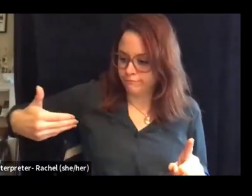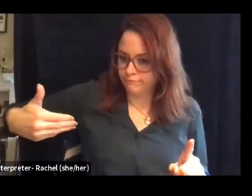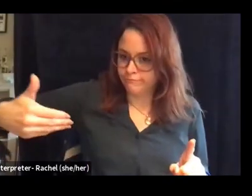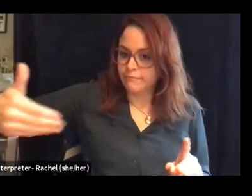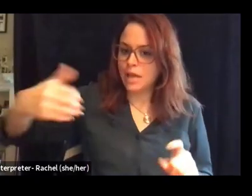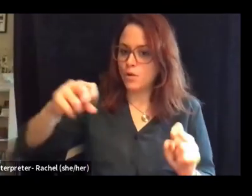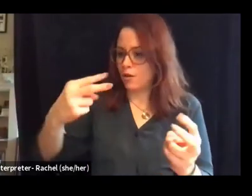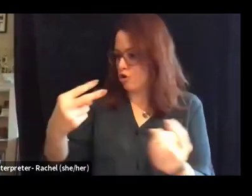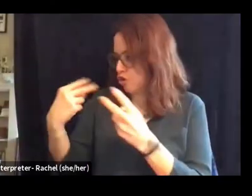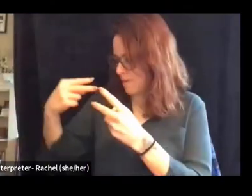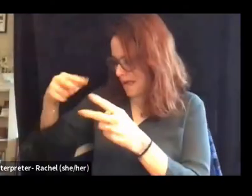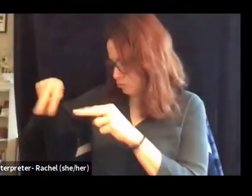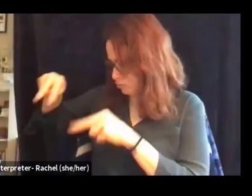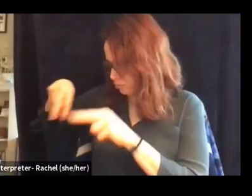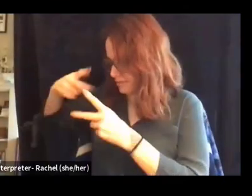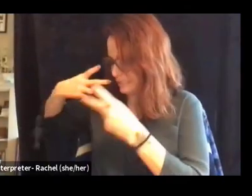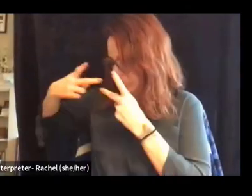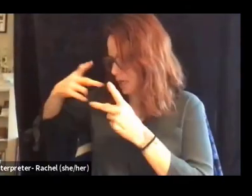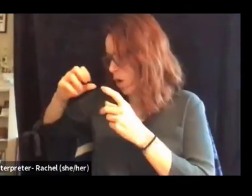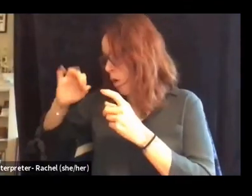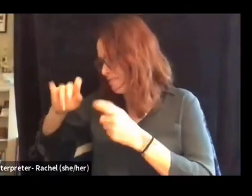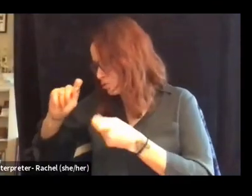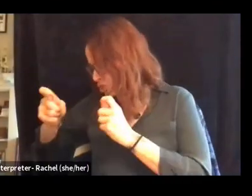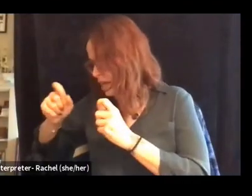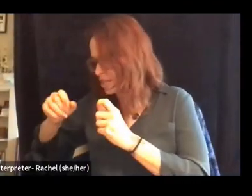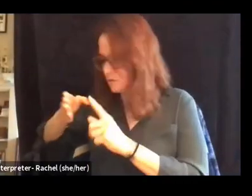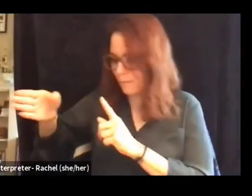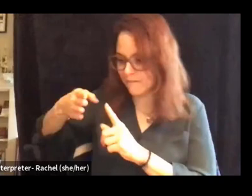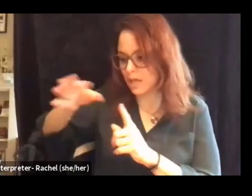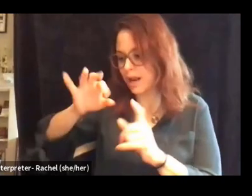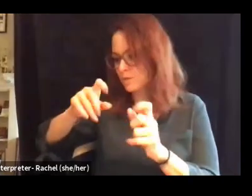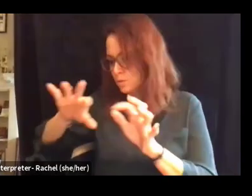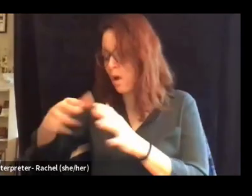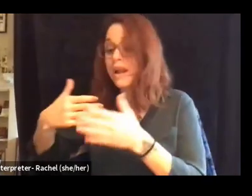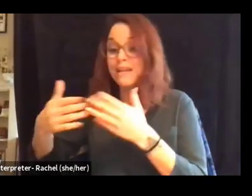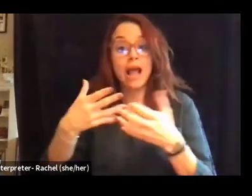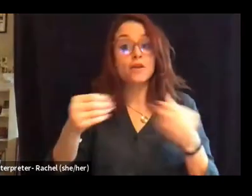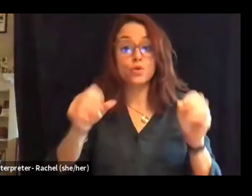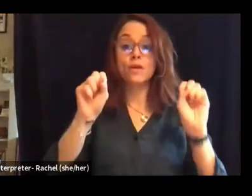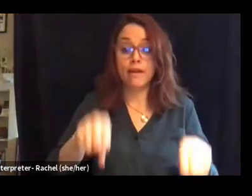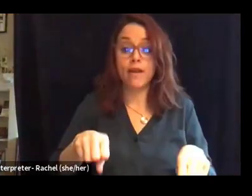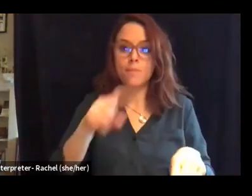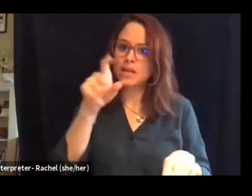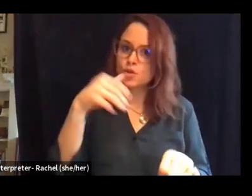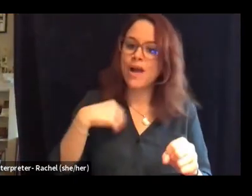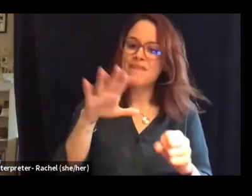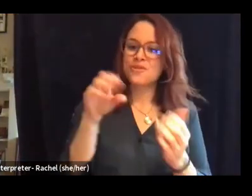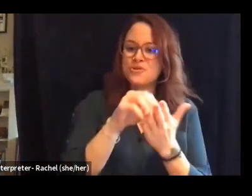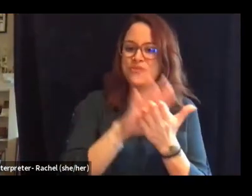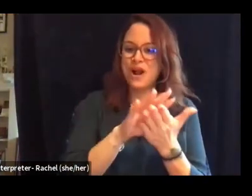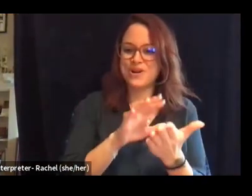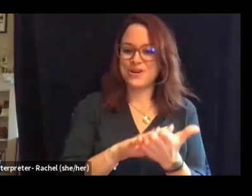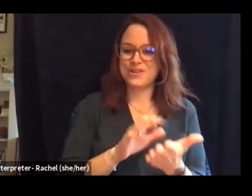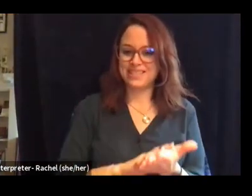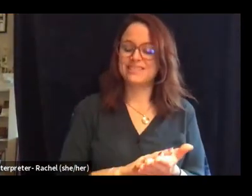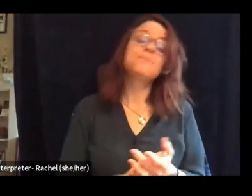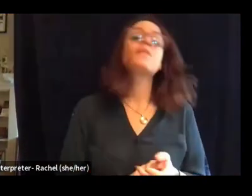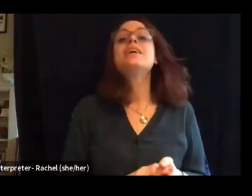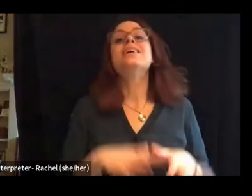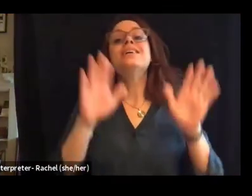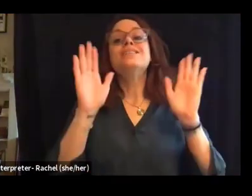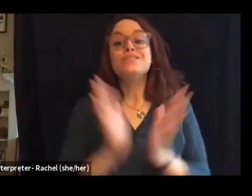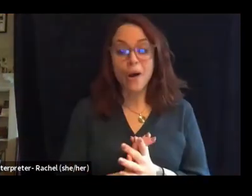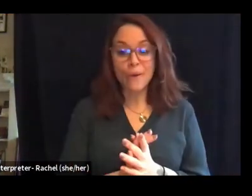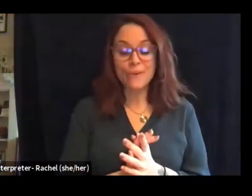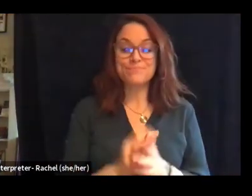to. So sorry if that was a little bit dry and overly mathematical, but at the end of the day,